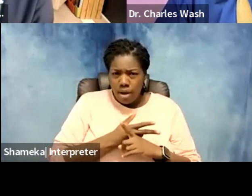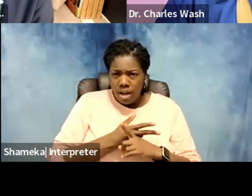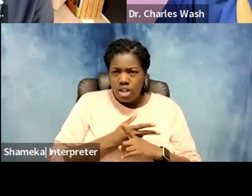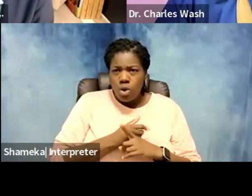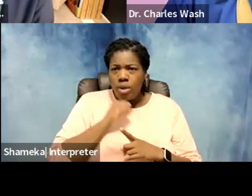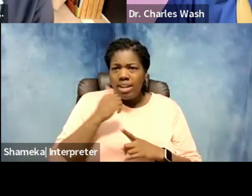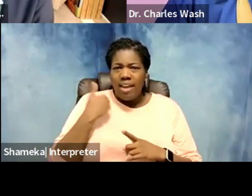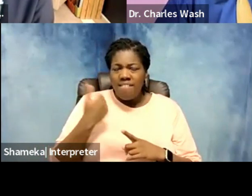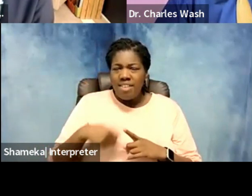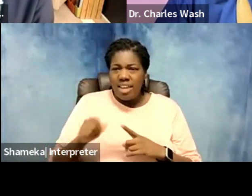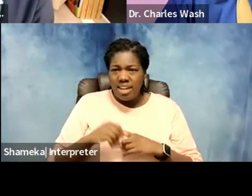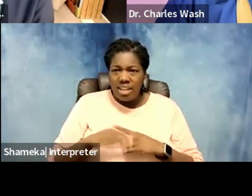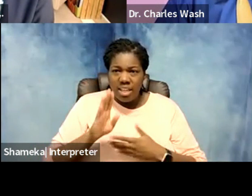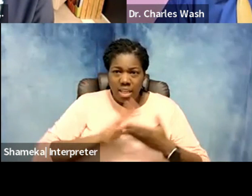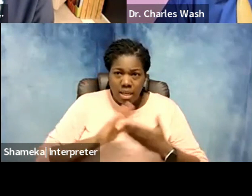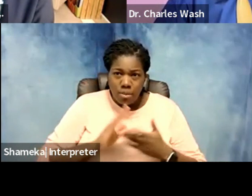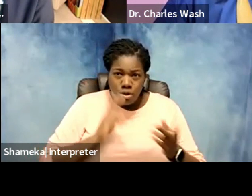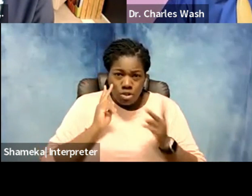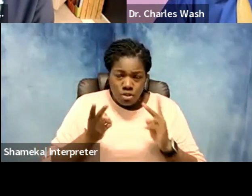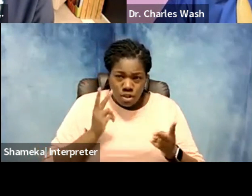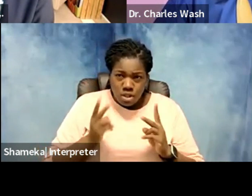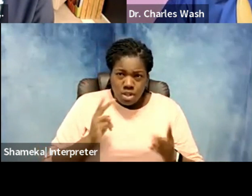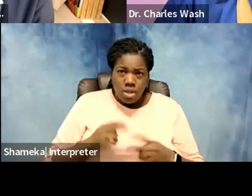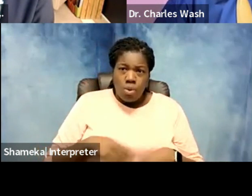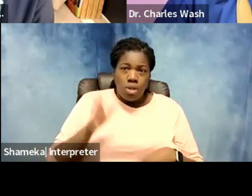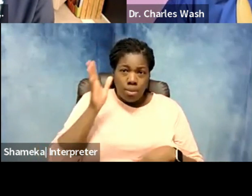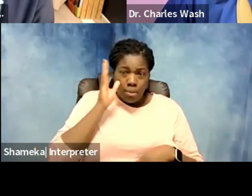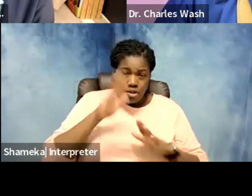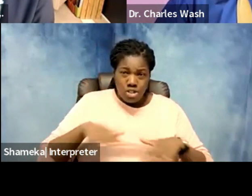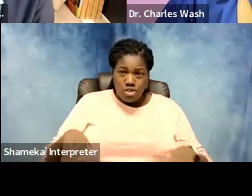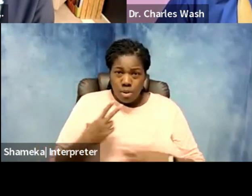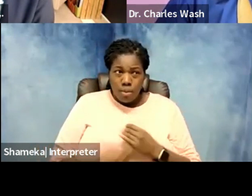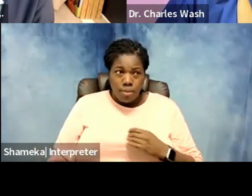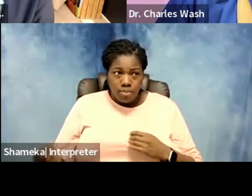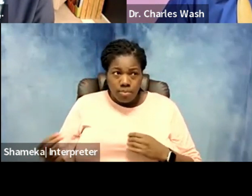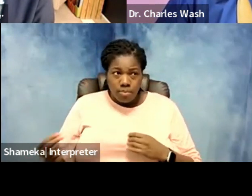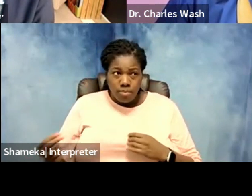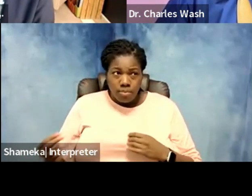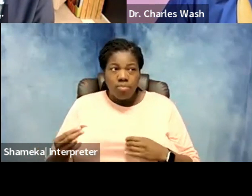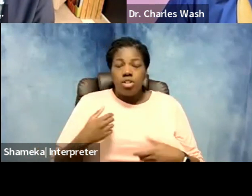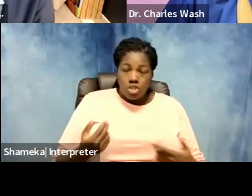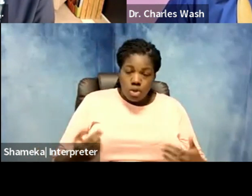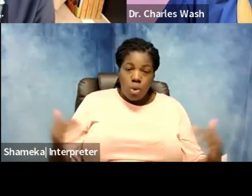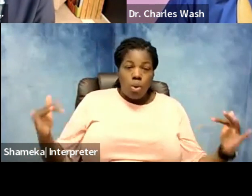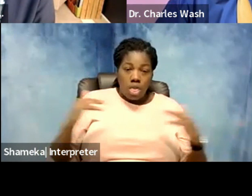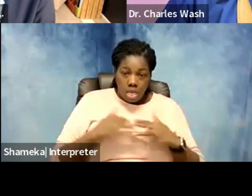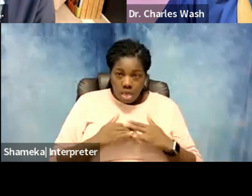any in-person visits. It was all virtual visits between the parents and the children. So bringing them back in person was wonderful because they could hug their